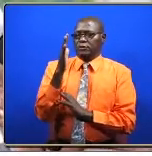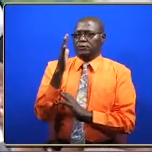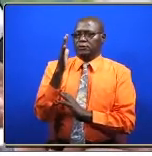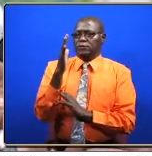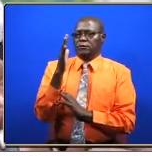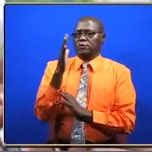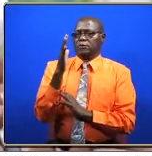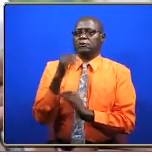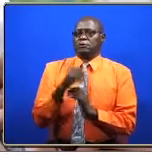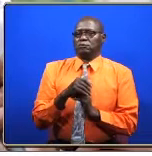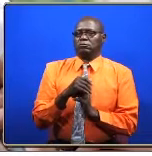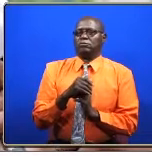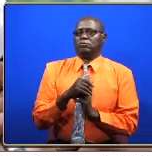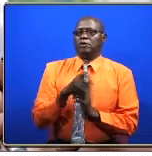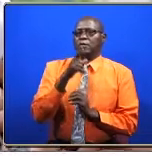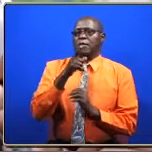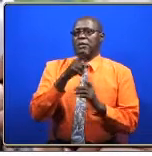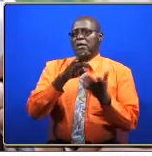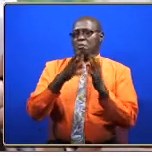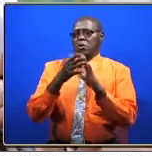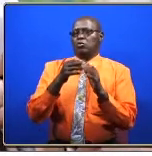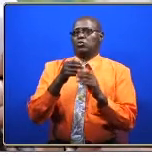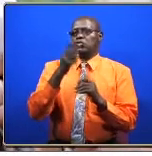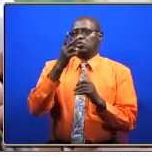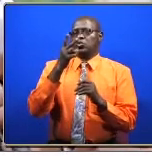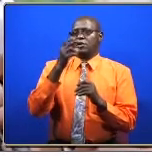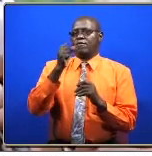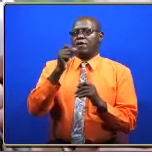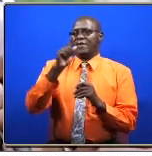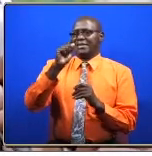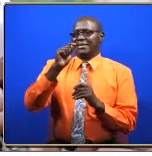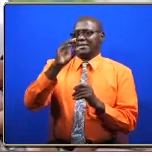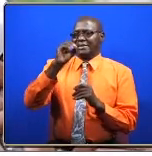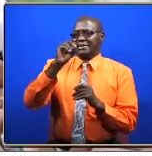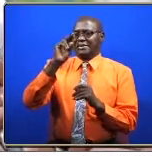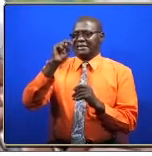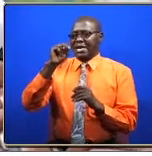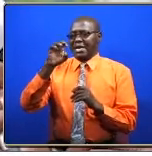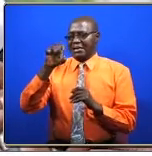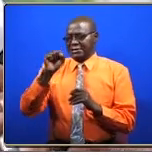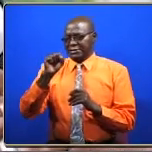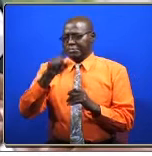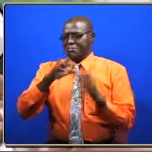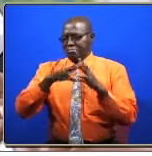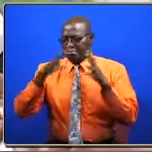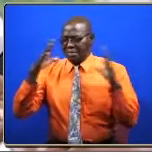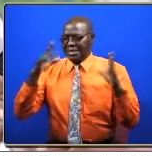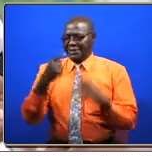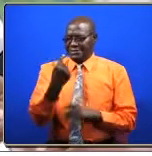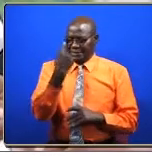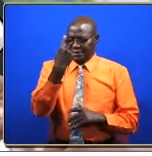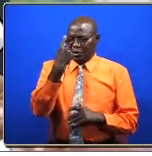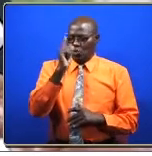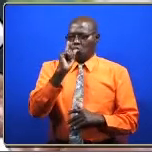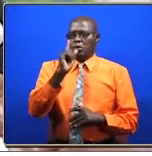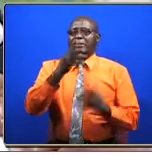seedlings. This is equivalent to about 25 tons of seeds. And this is the biggest single distribution that's